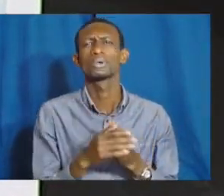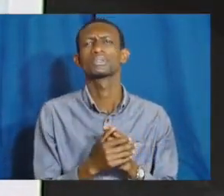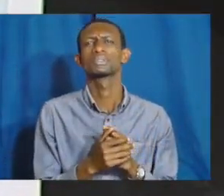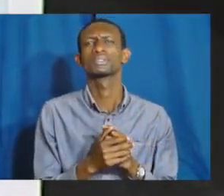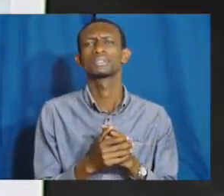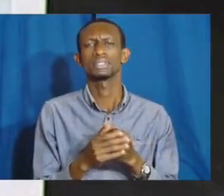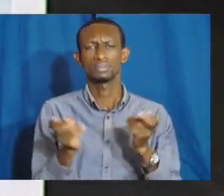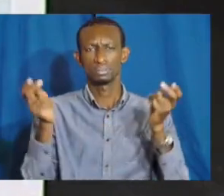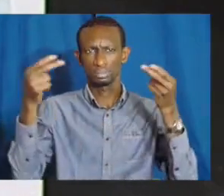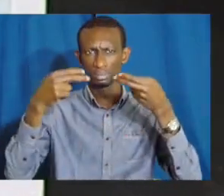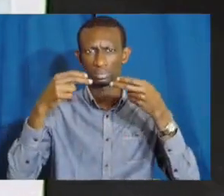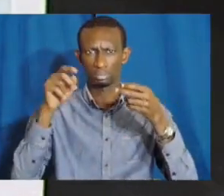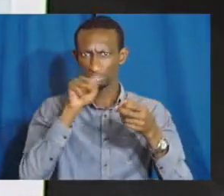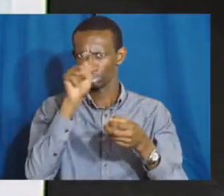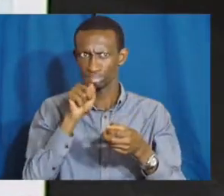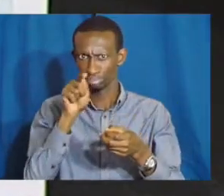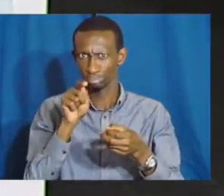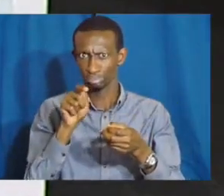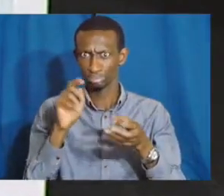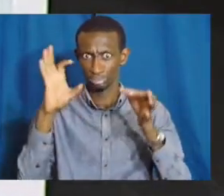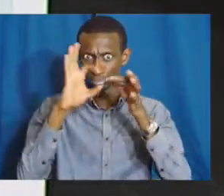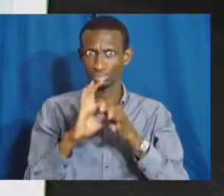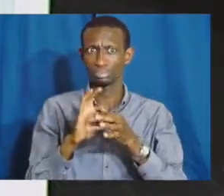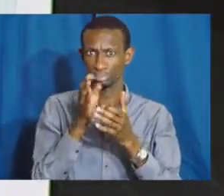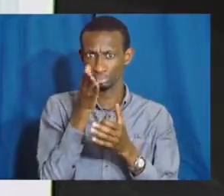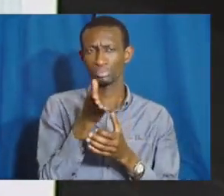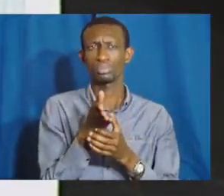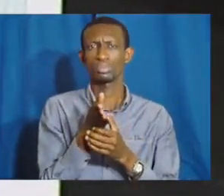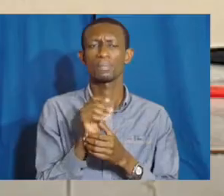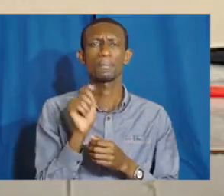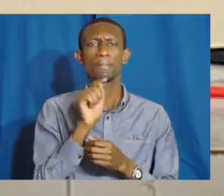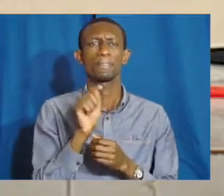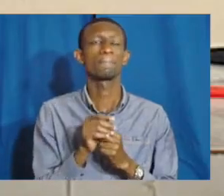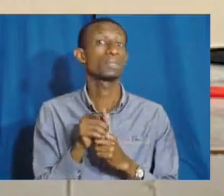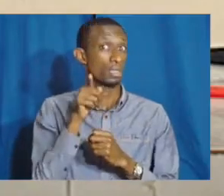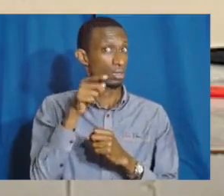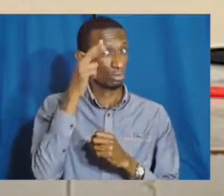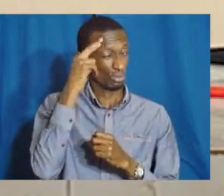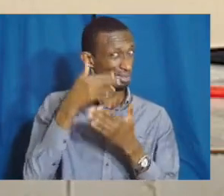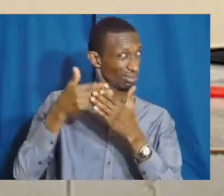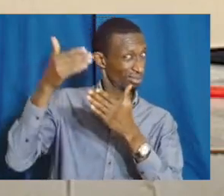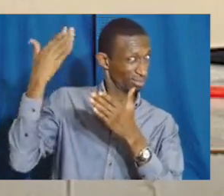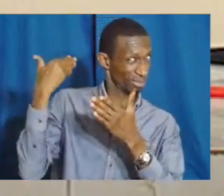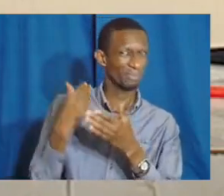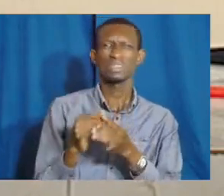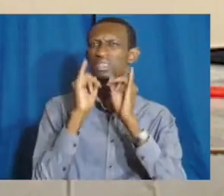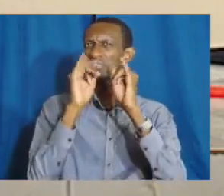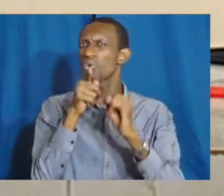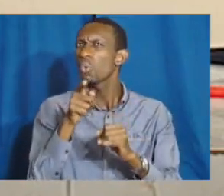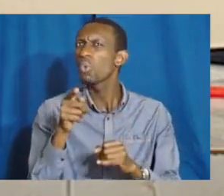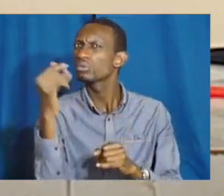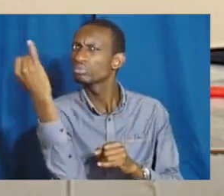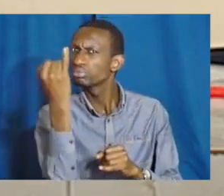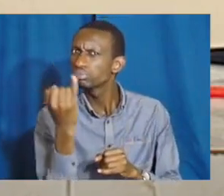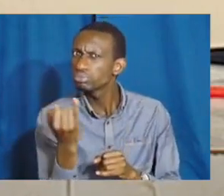coordinates of the point? There is something I told you last time. When you are drawing a line, you only need